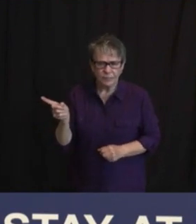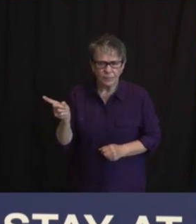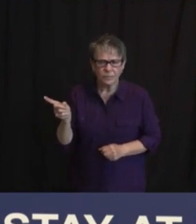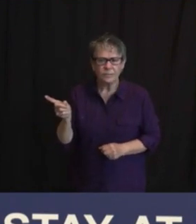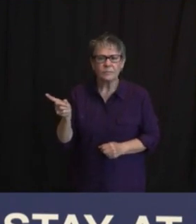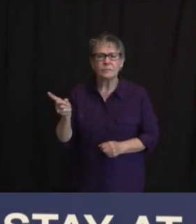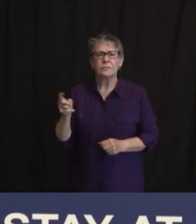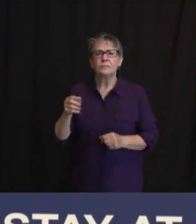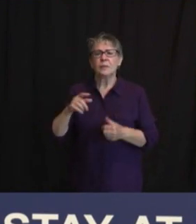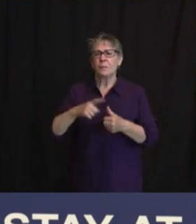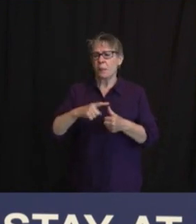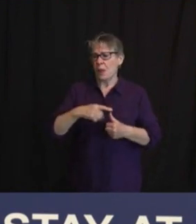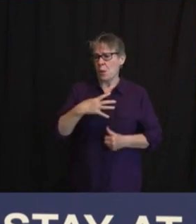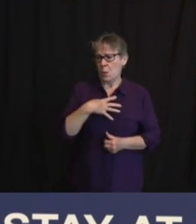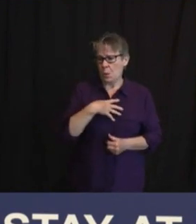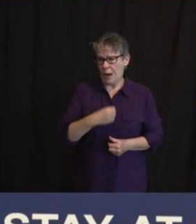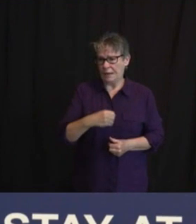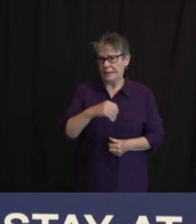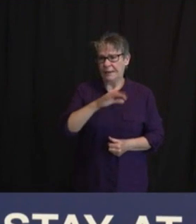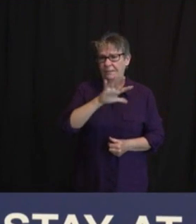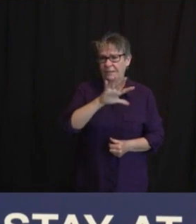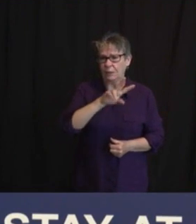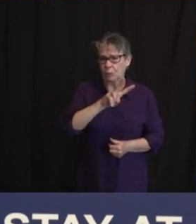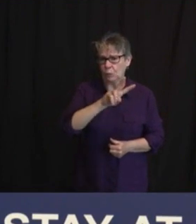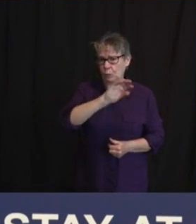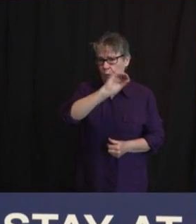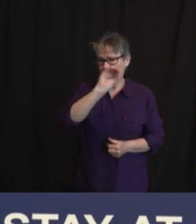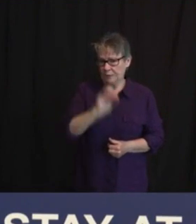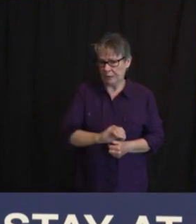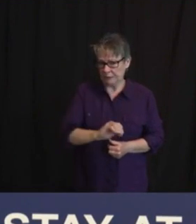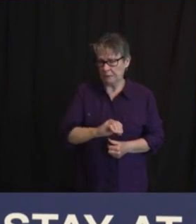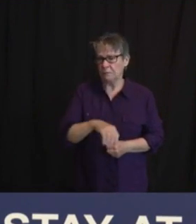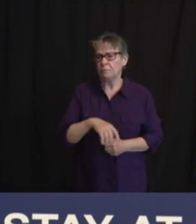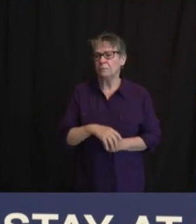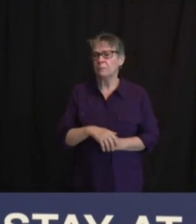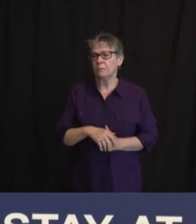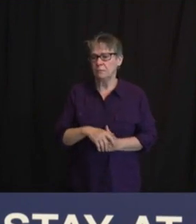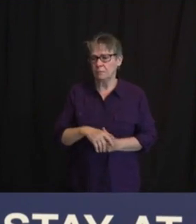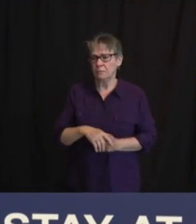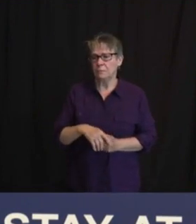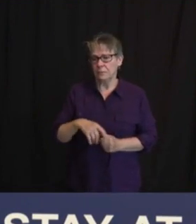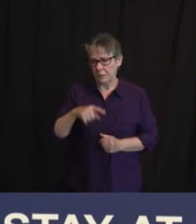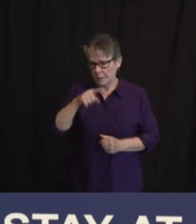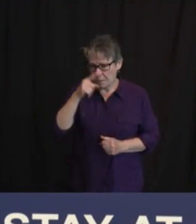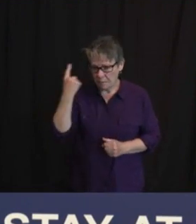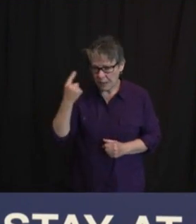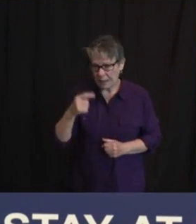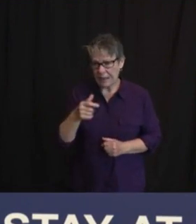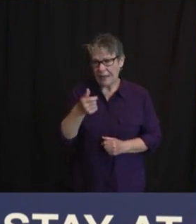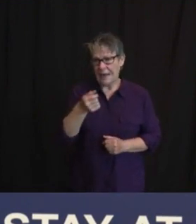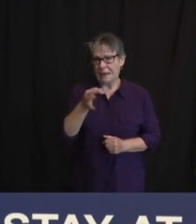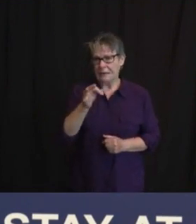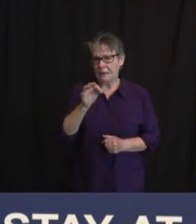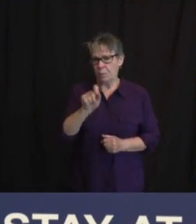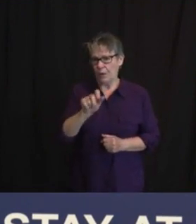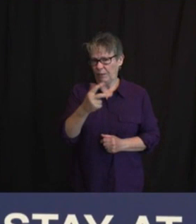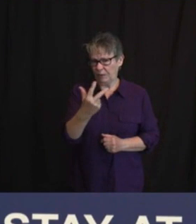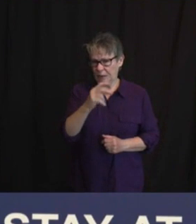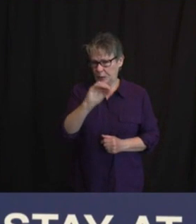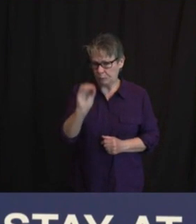Black, 19.3, Hispanic, 17.5, Asian, 5.3, and other,